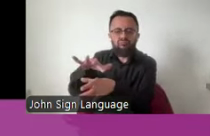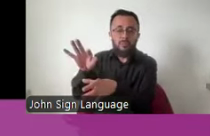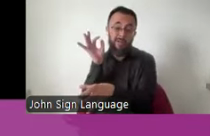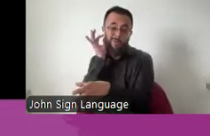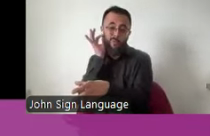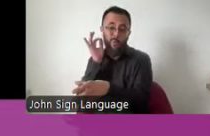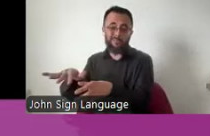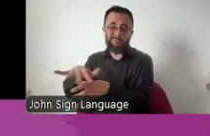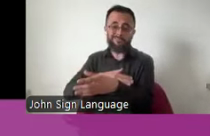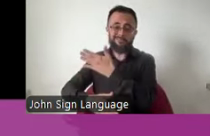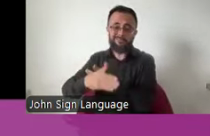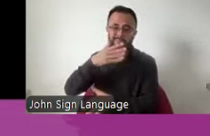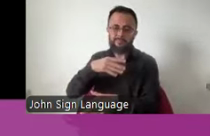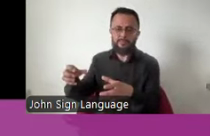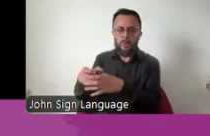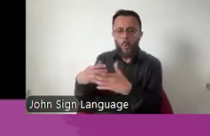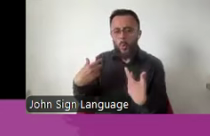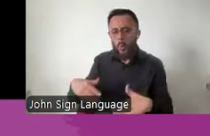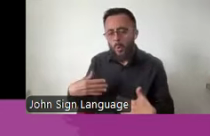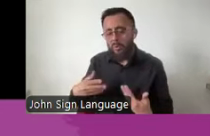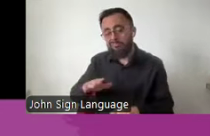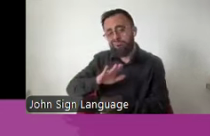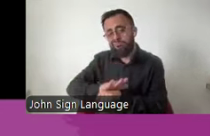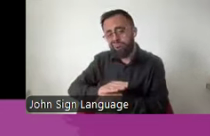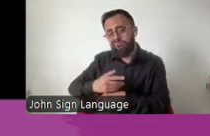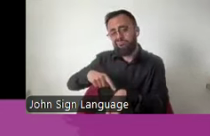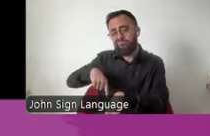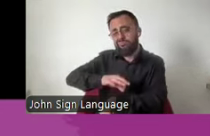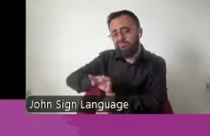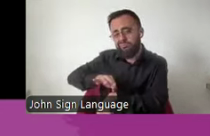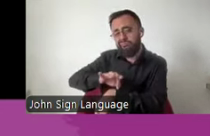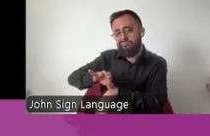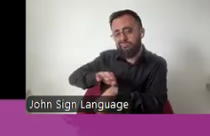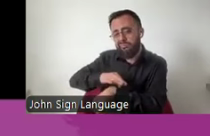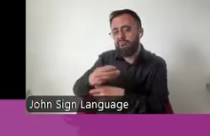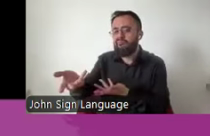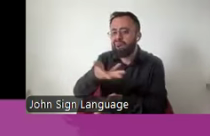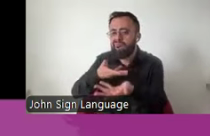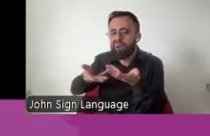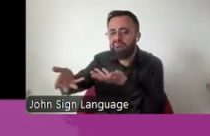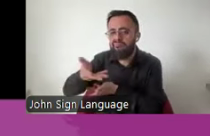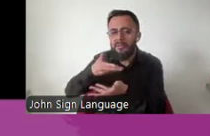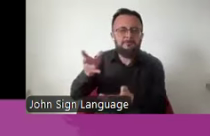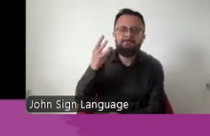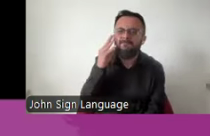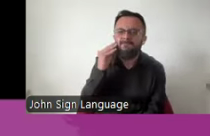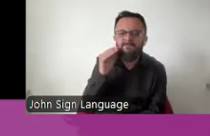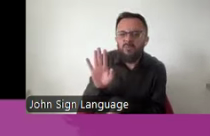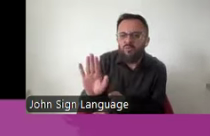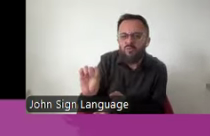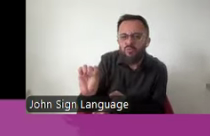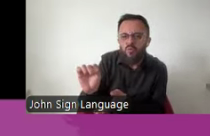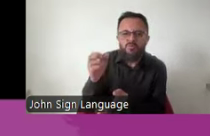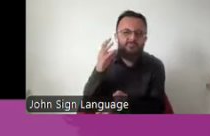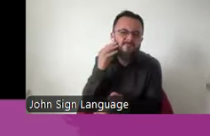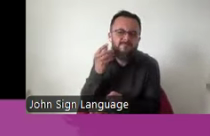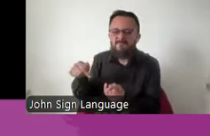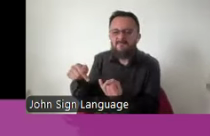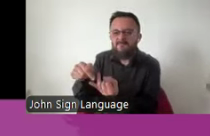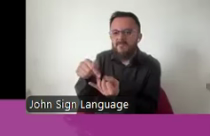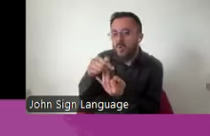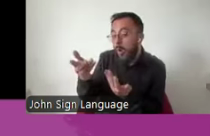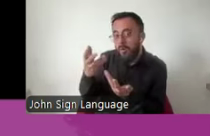of health and also their experiences of accessing different health services and what they wanted the Ministry of